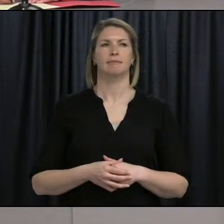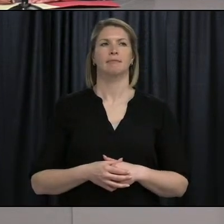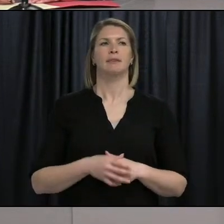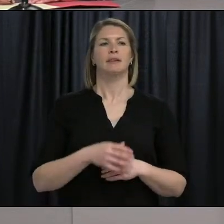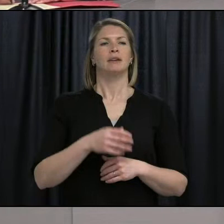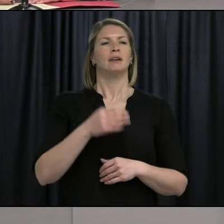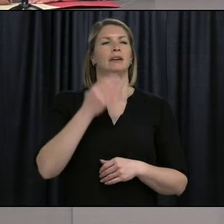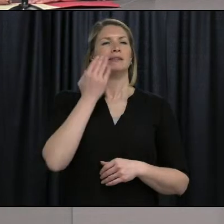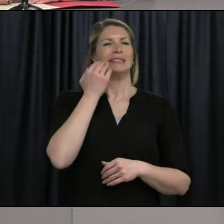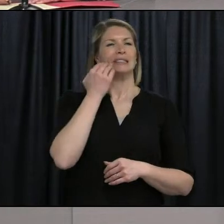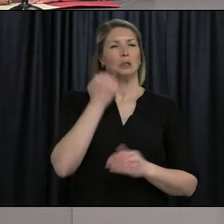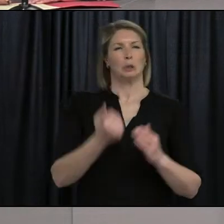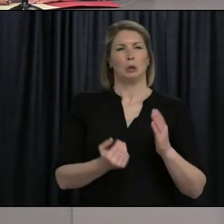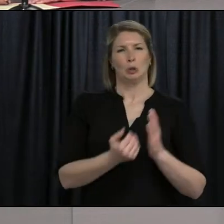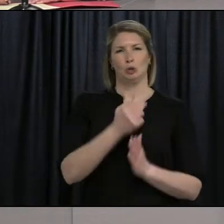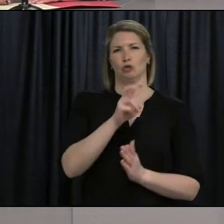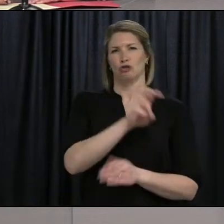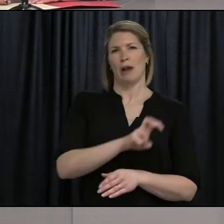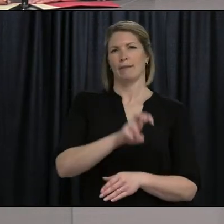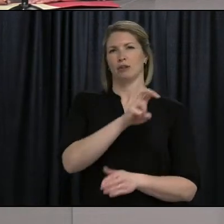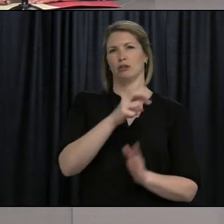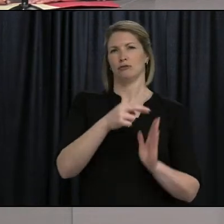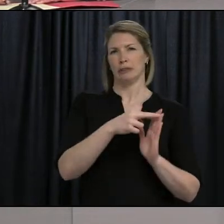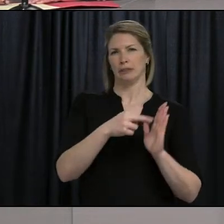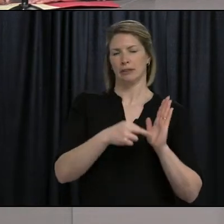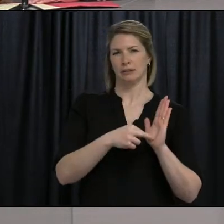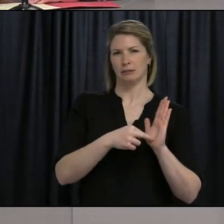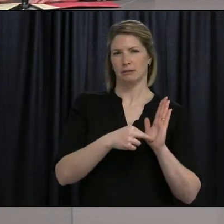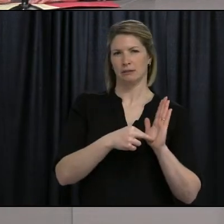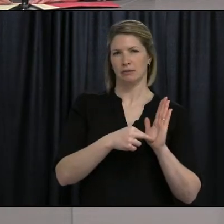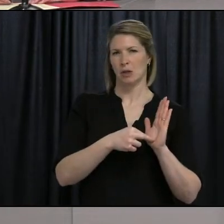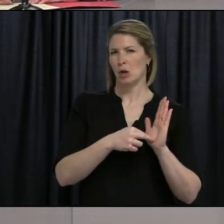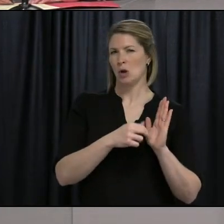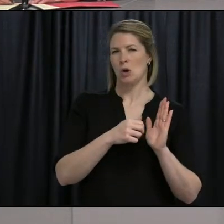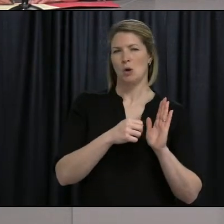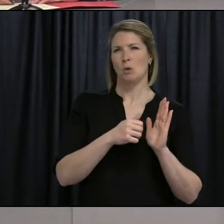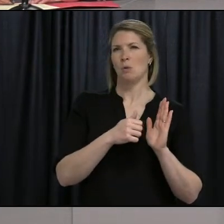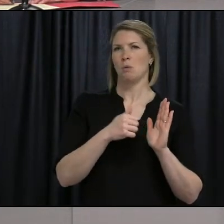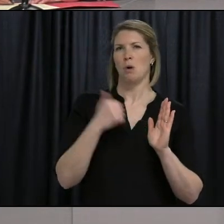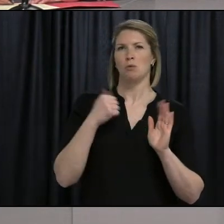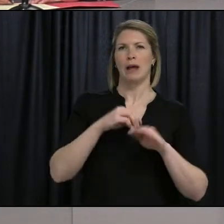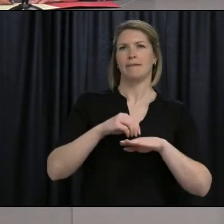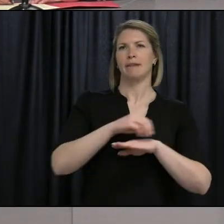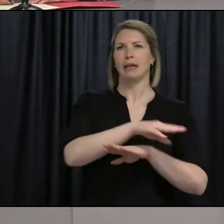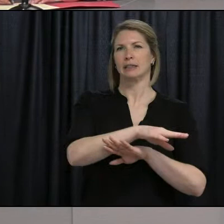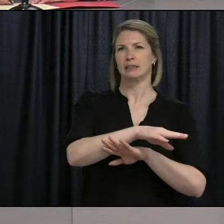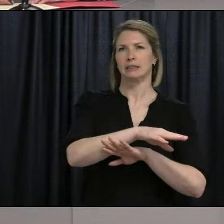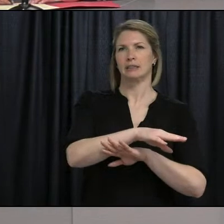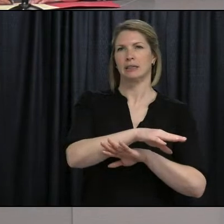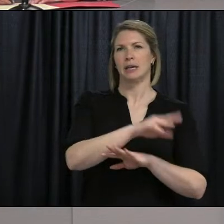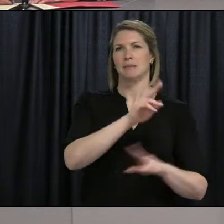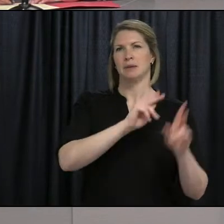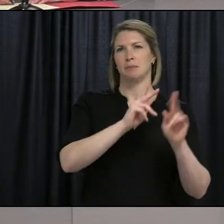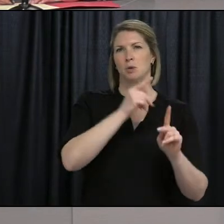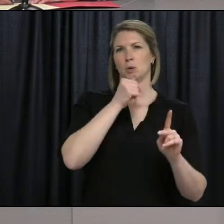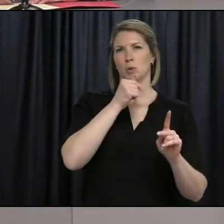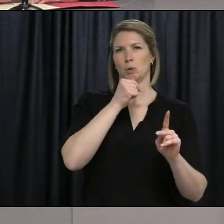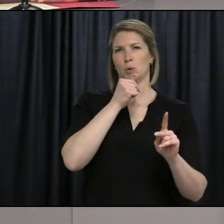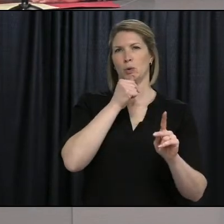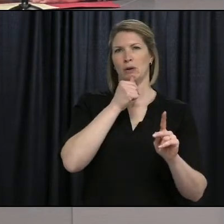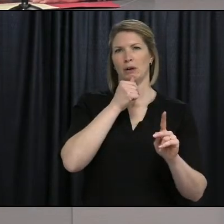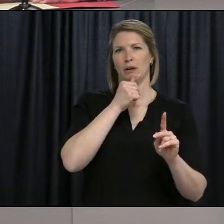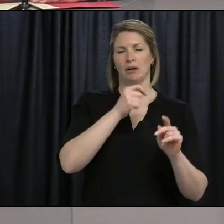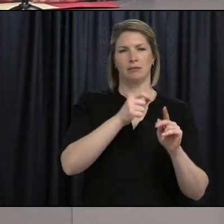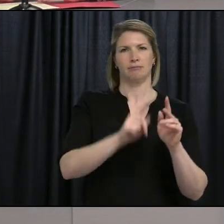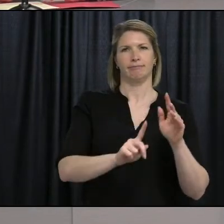won't affect essential workers coming from non-outbreak areas. Just to clarify, will this affect rotational workers also coming from